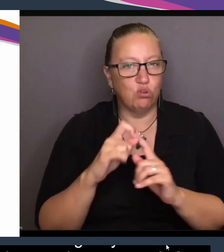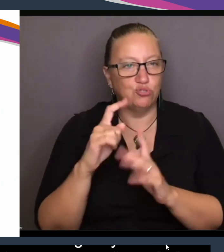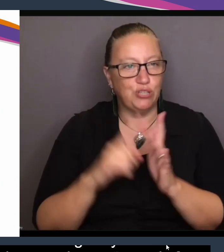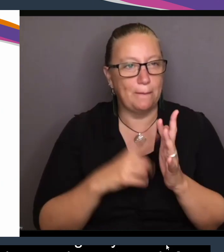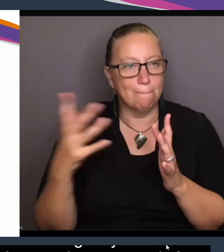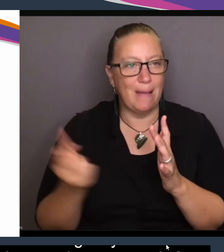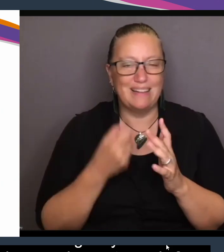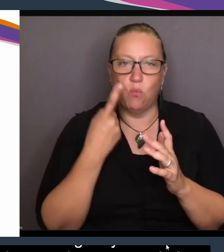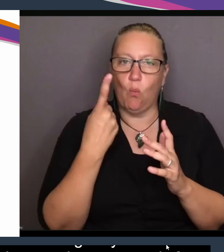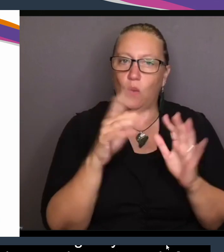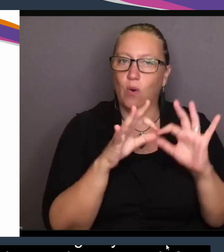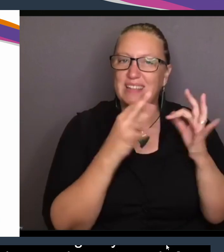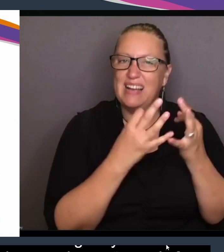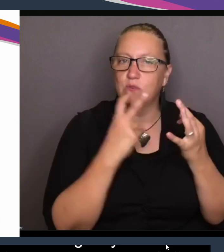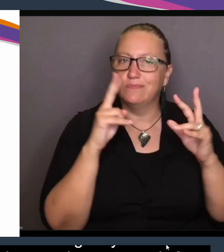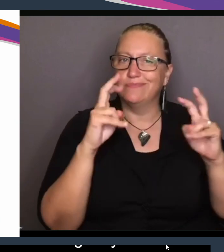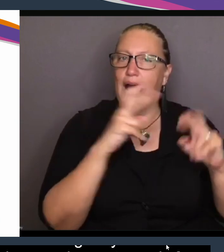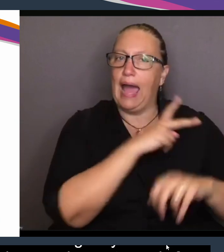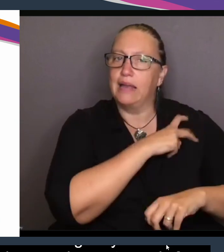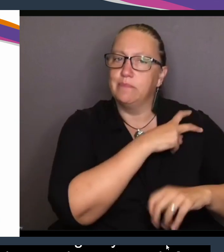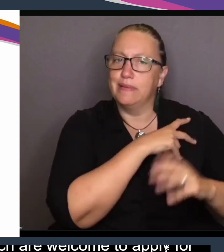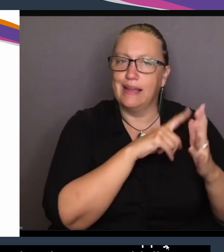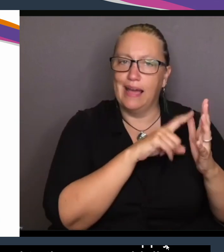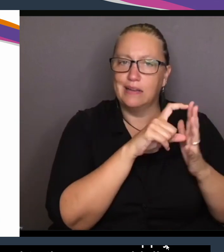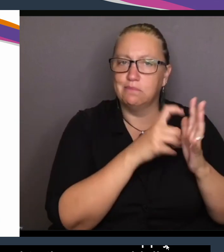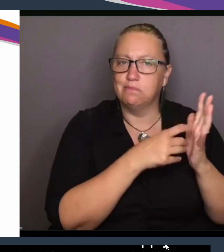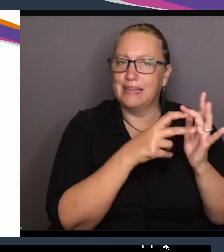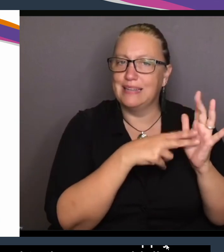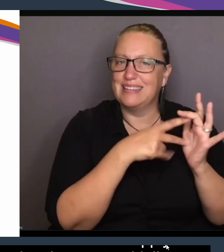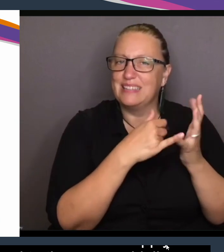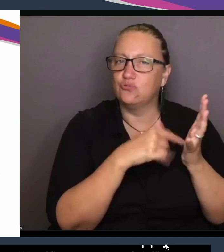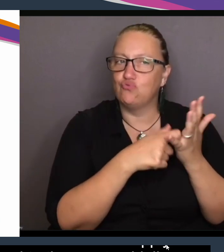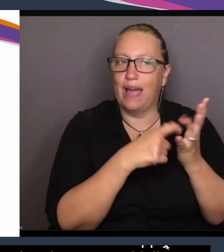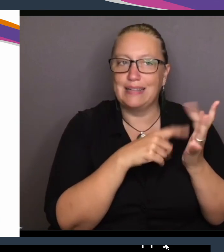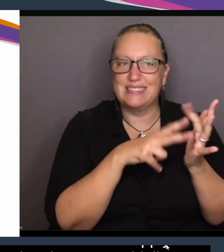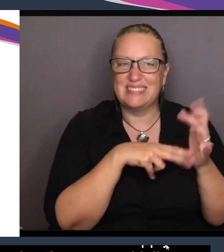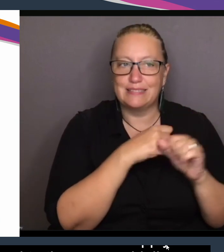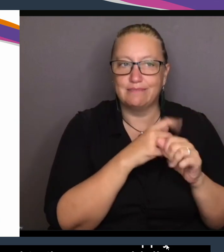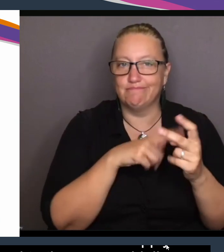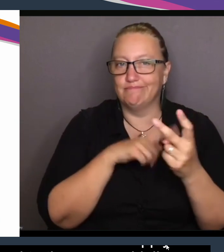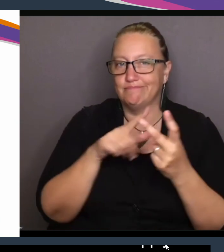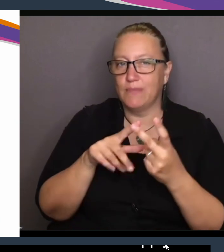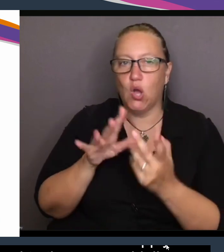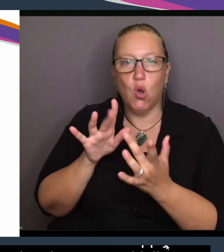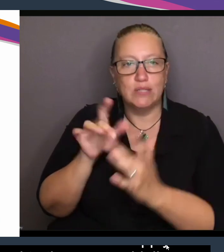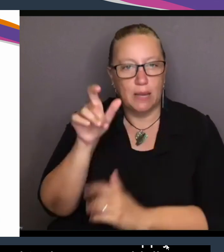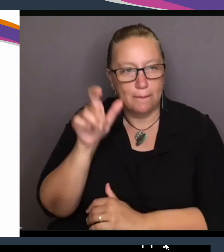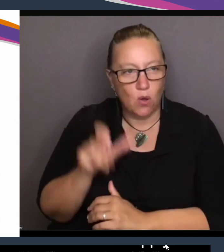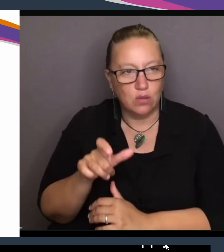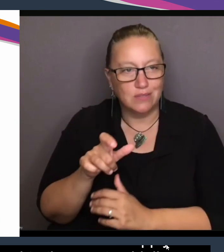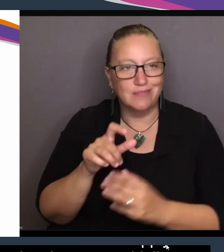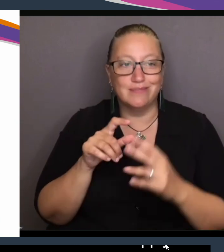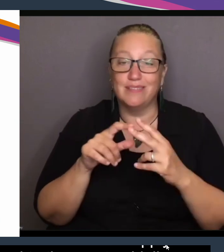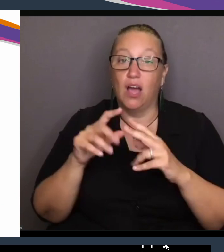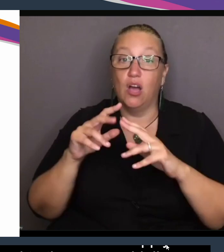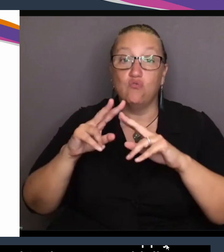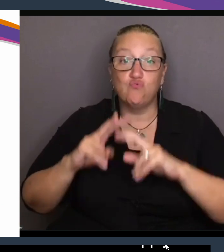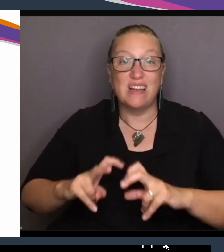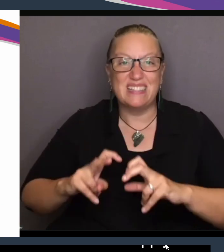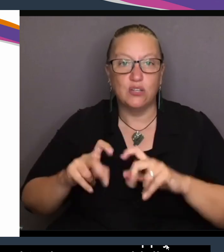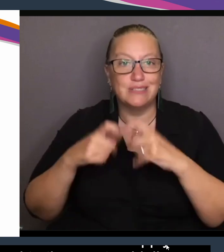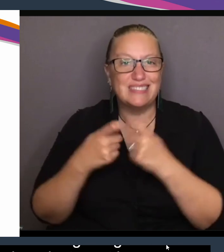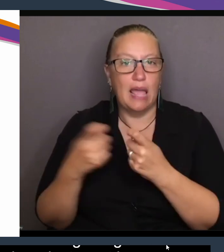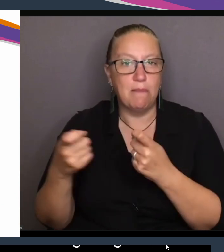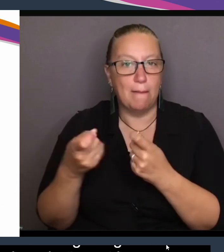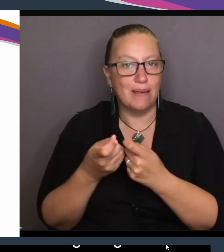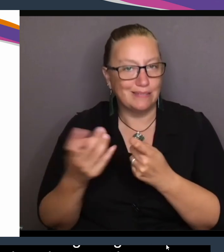organisation, a contact person, research team members, but also importantly partners. This